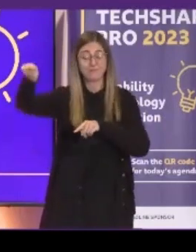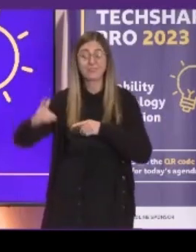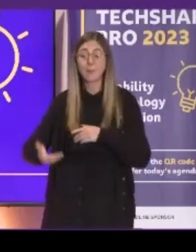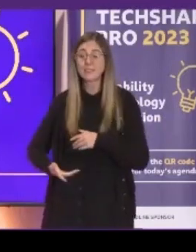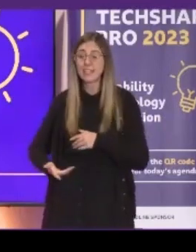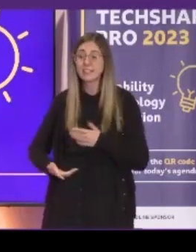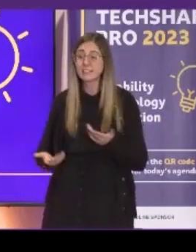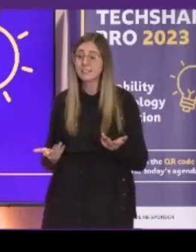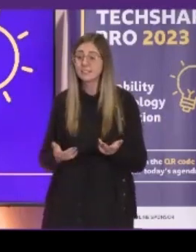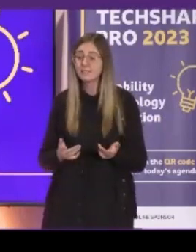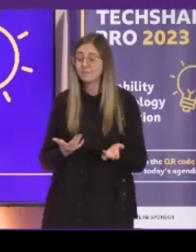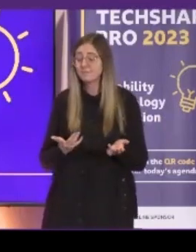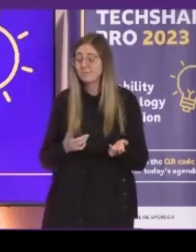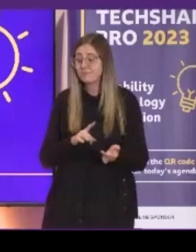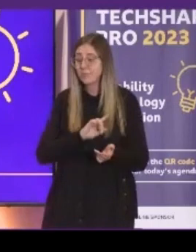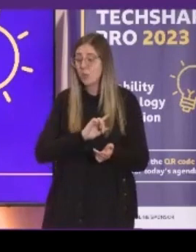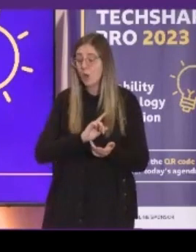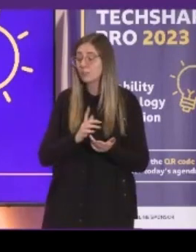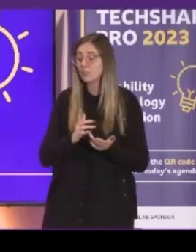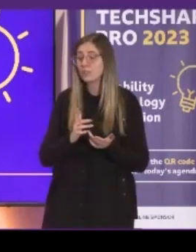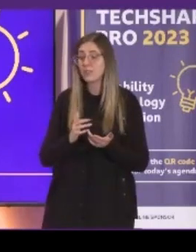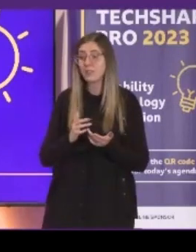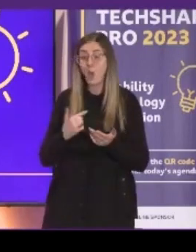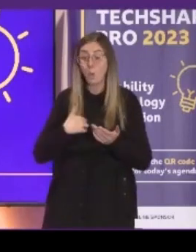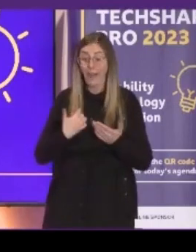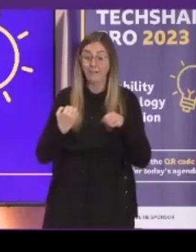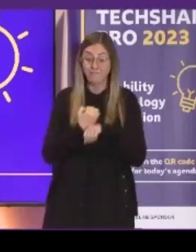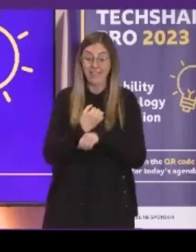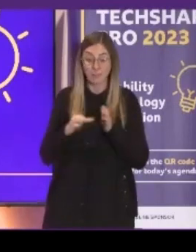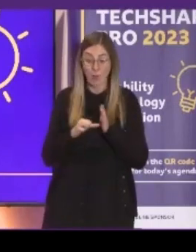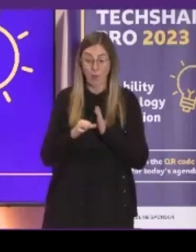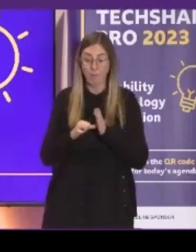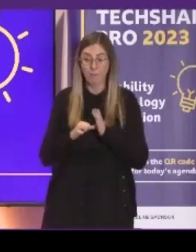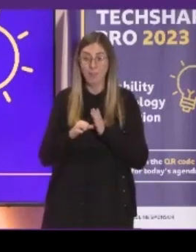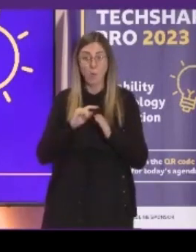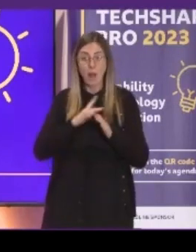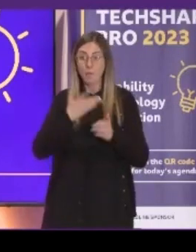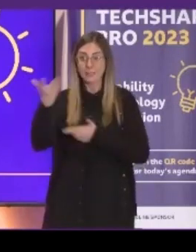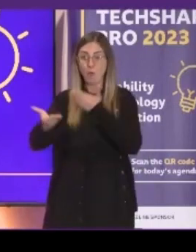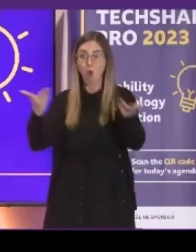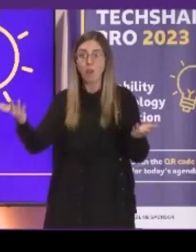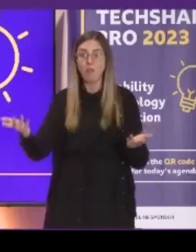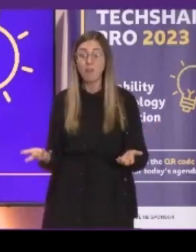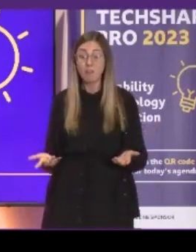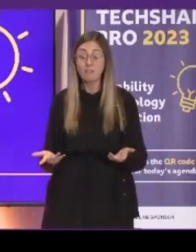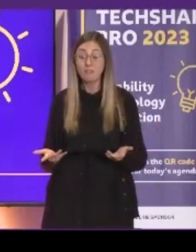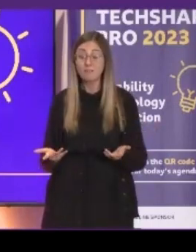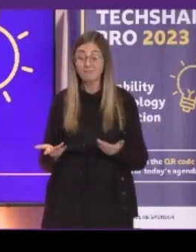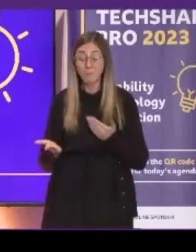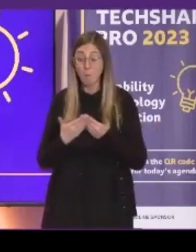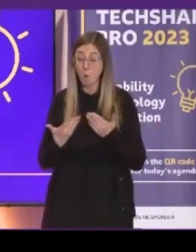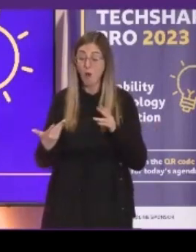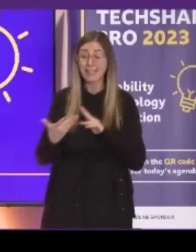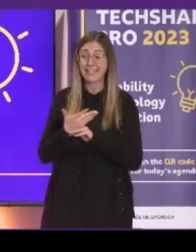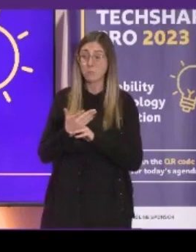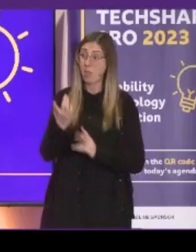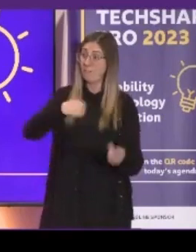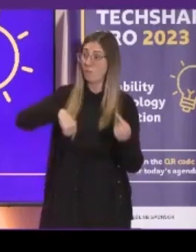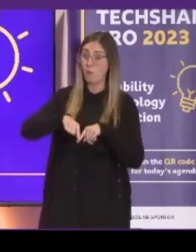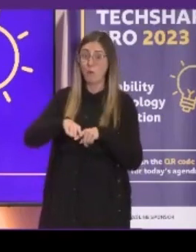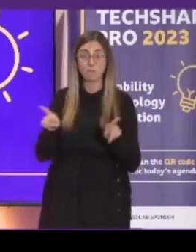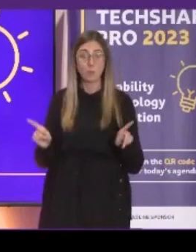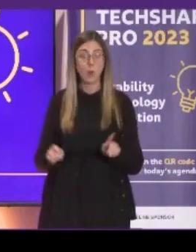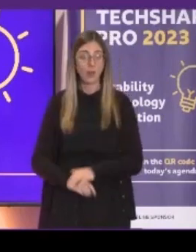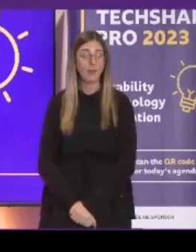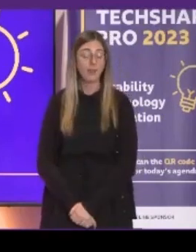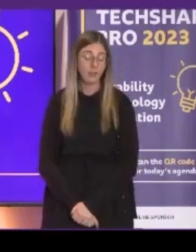they're getting the source code that's been fixed and put right, etc., that delivers a more accessible experience to people.